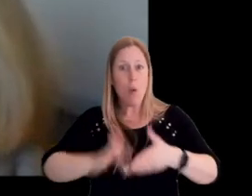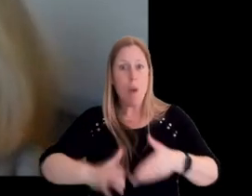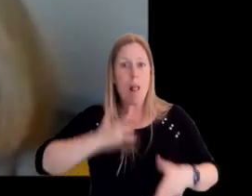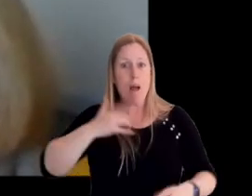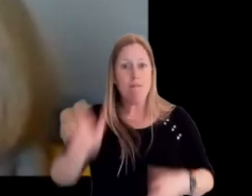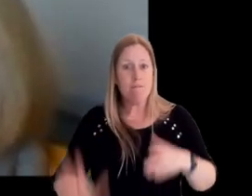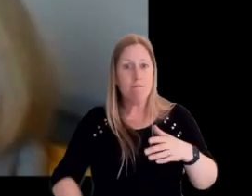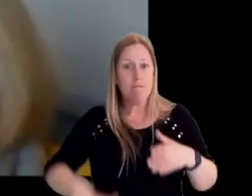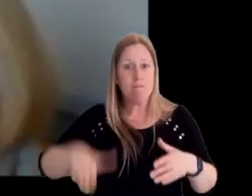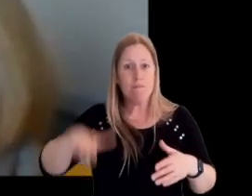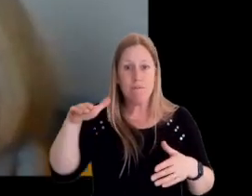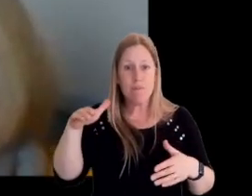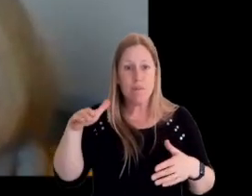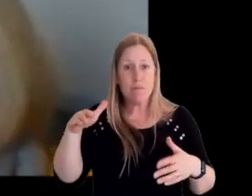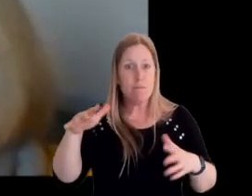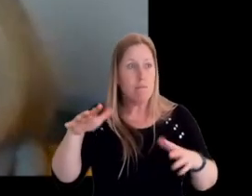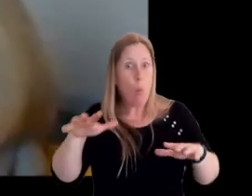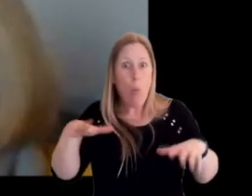our lives